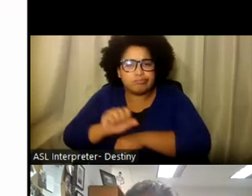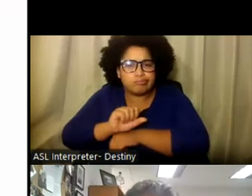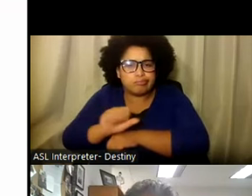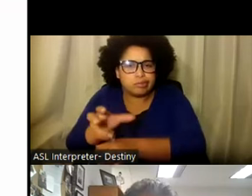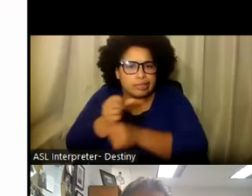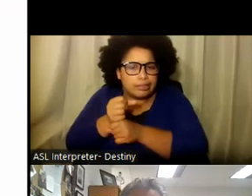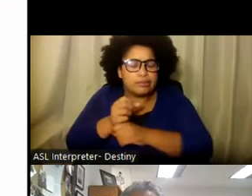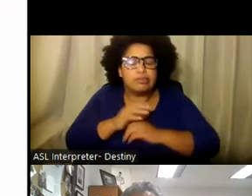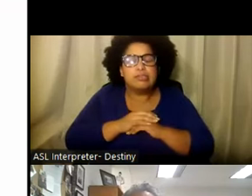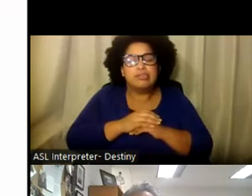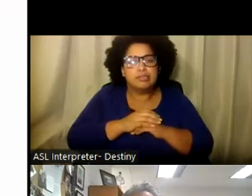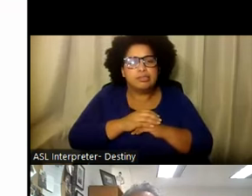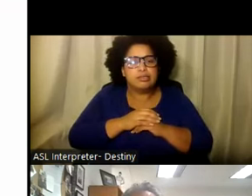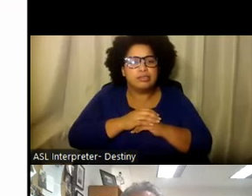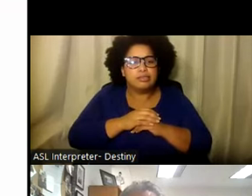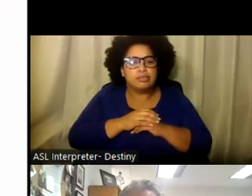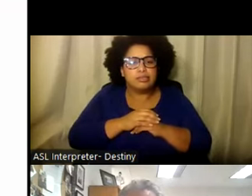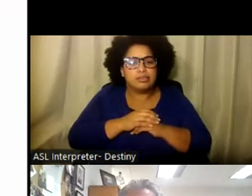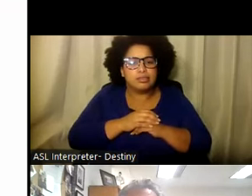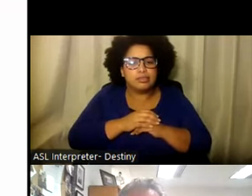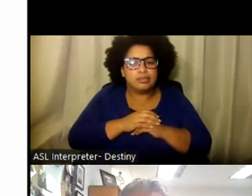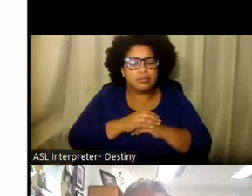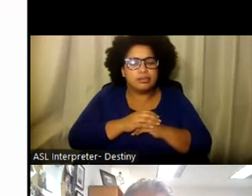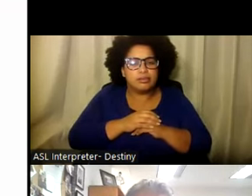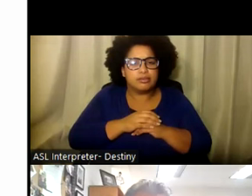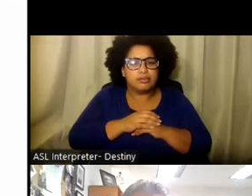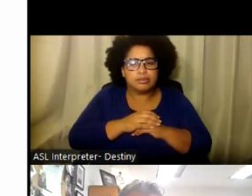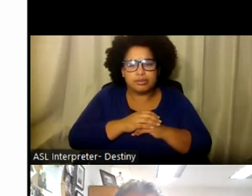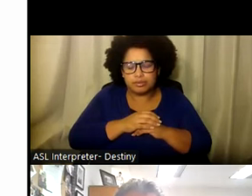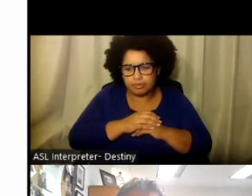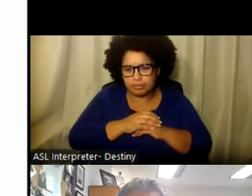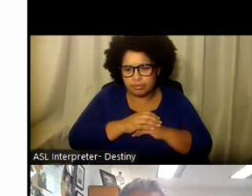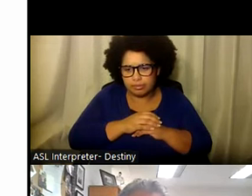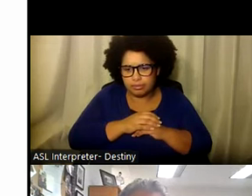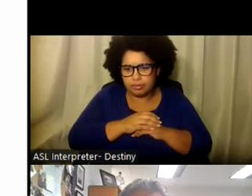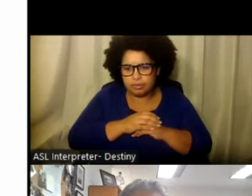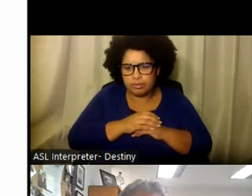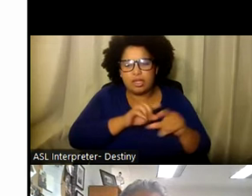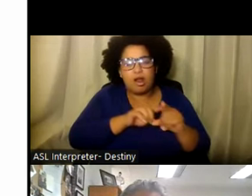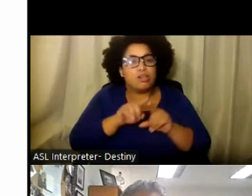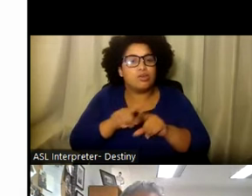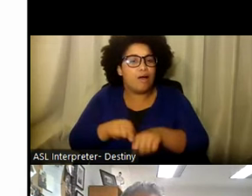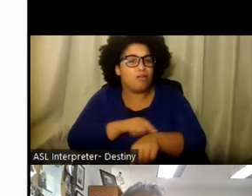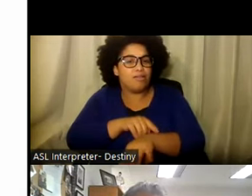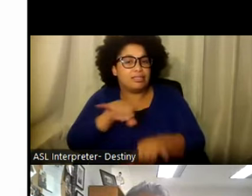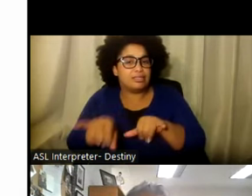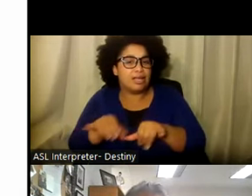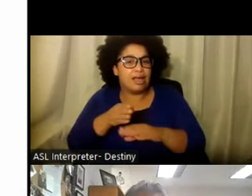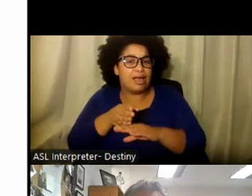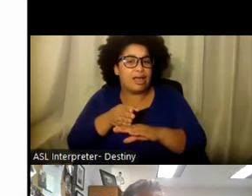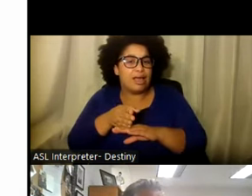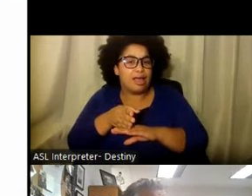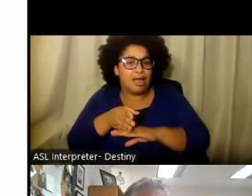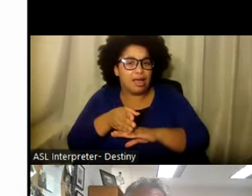at that, and then time being employed by the regional center after their degree. So that's one of the goals, is